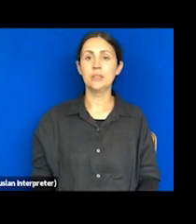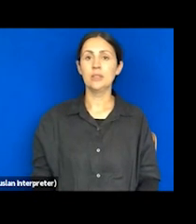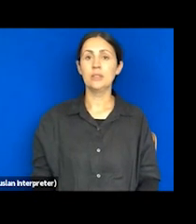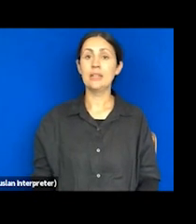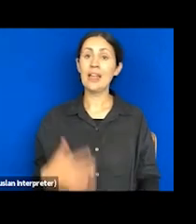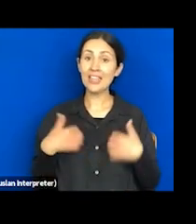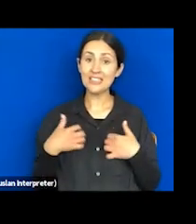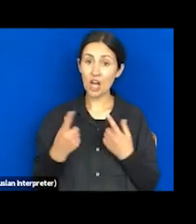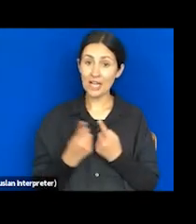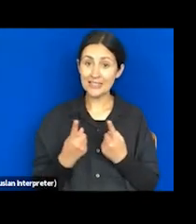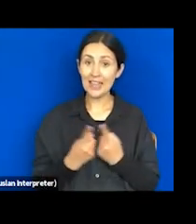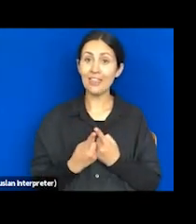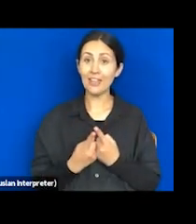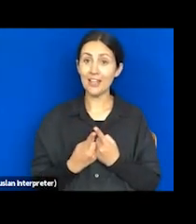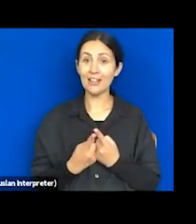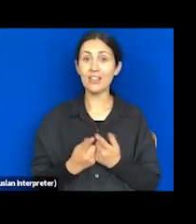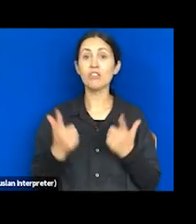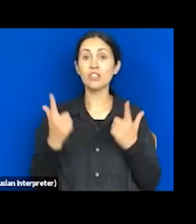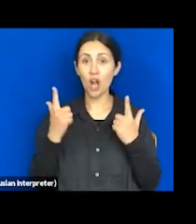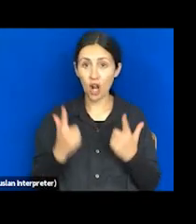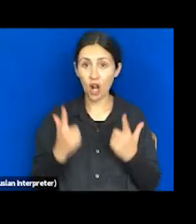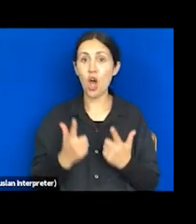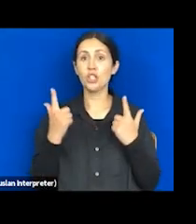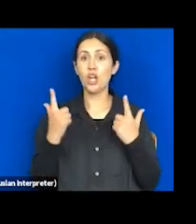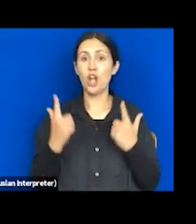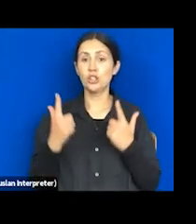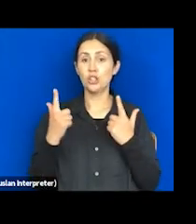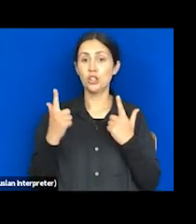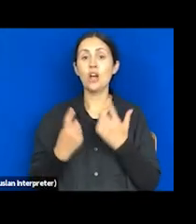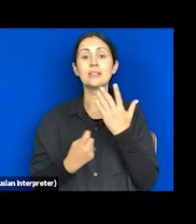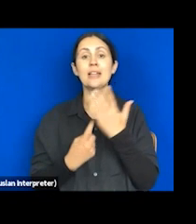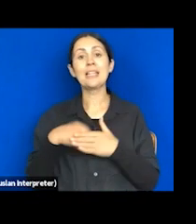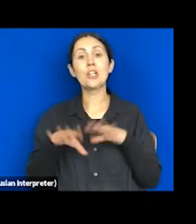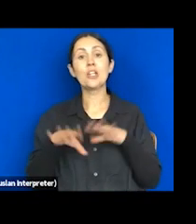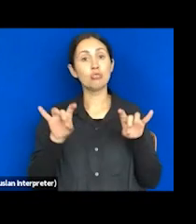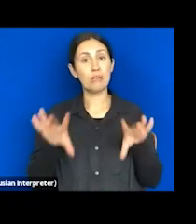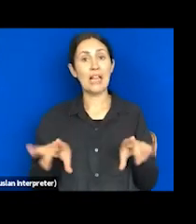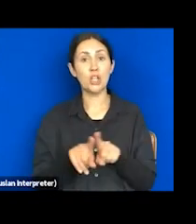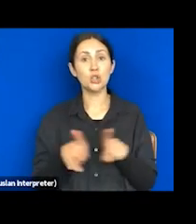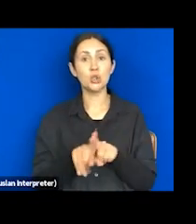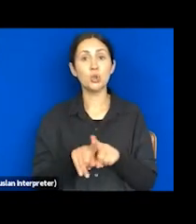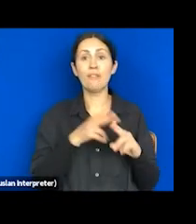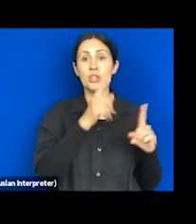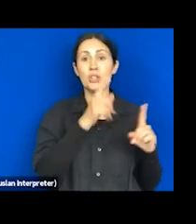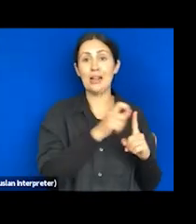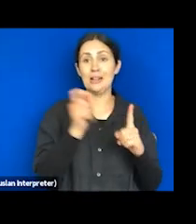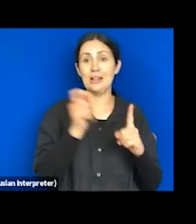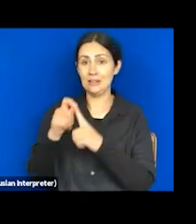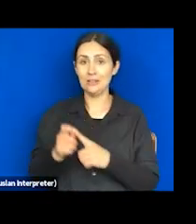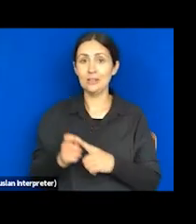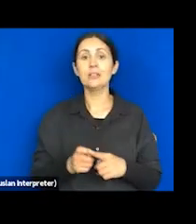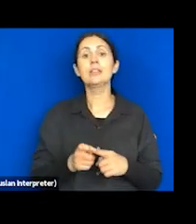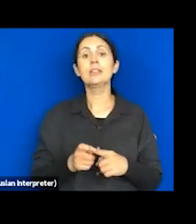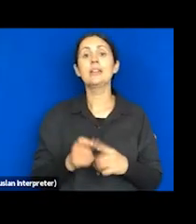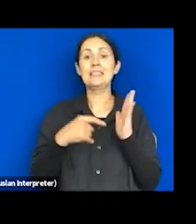thing is there's a lot going on in Australia, and it continues to grow. So in St. Vincent's, Melbourne, there's